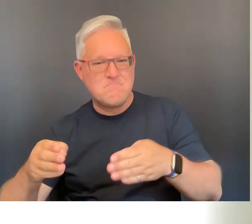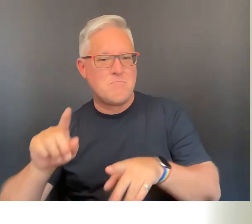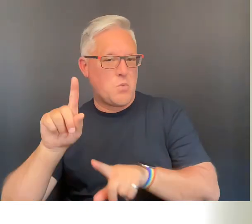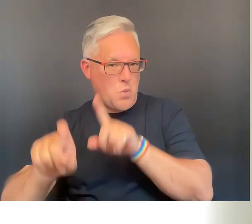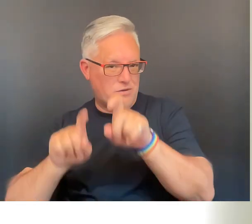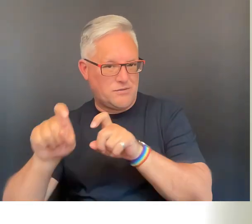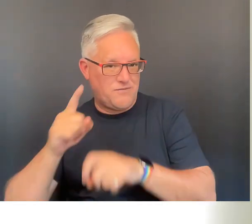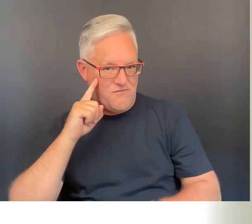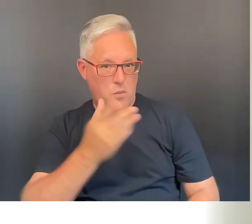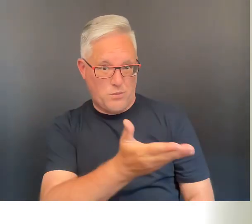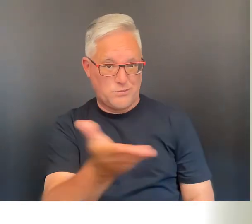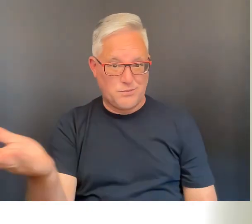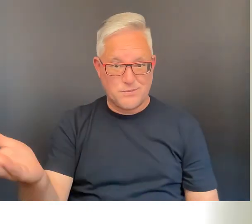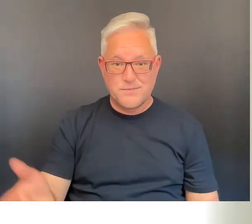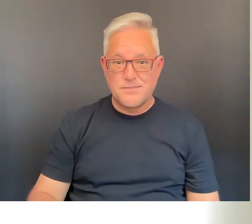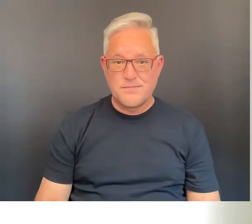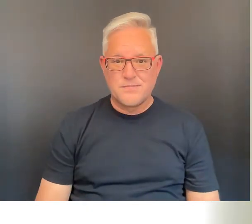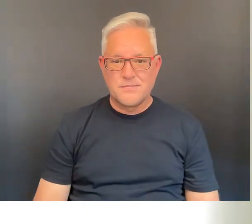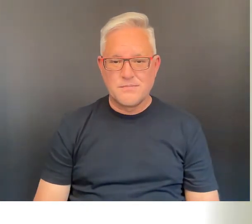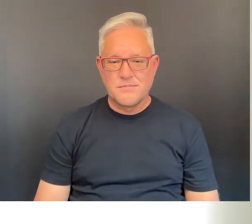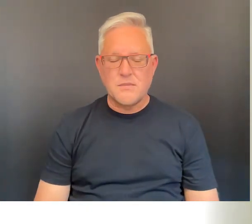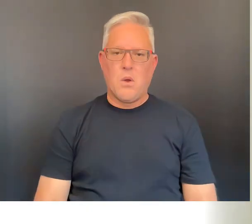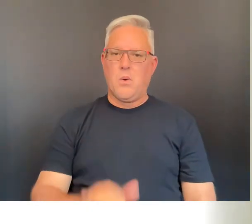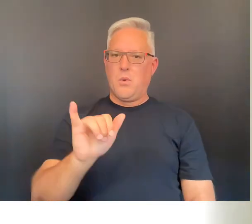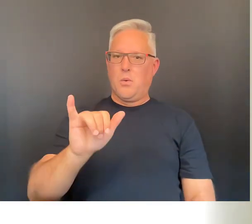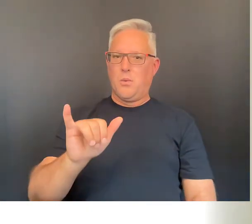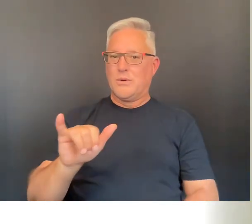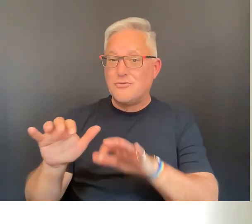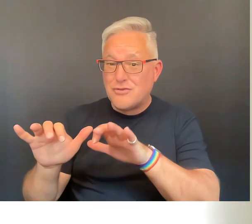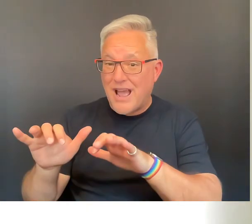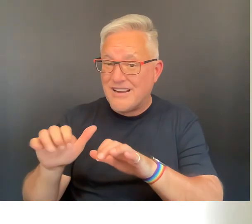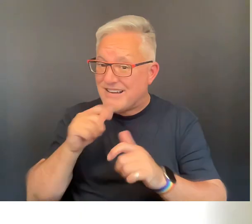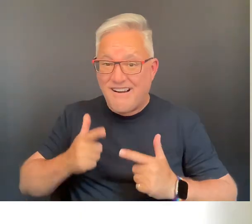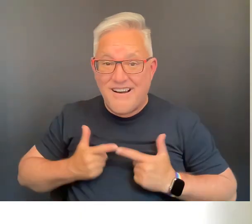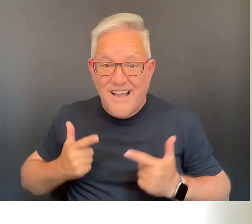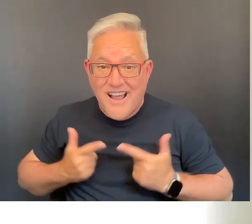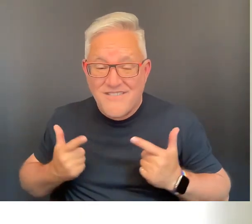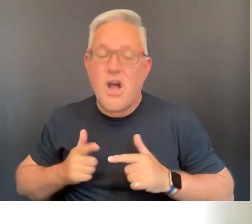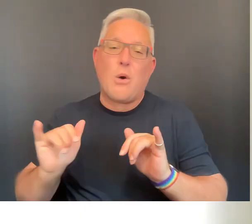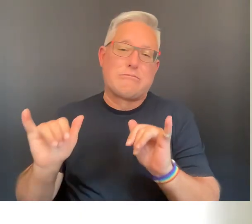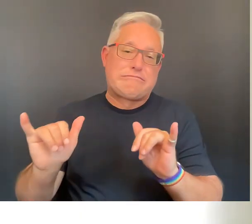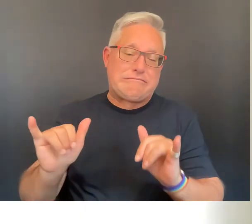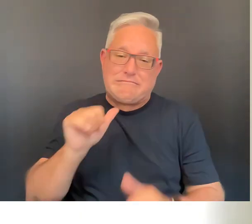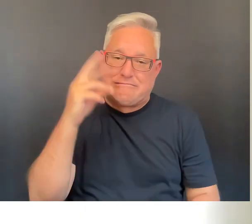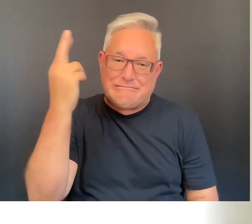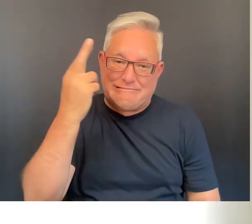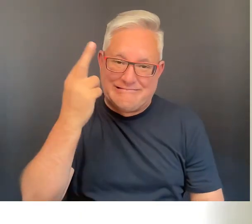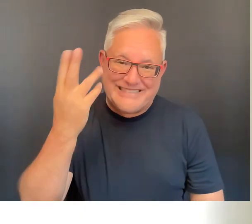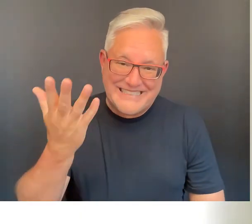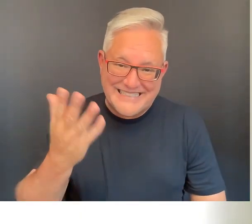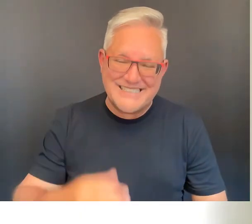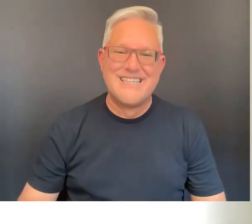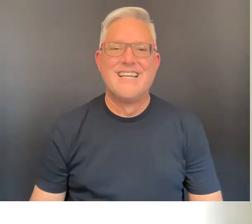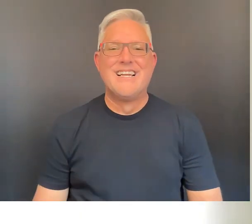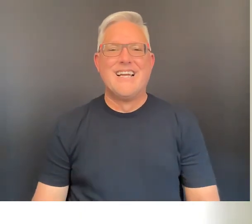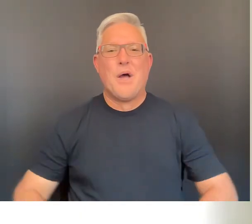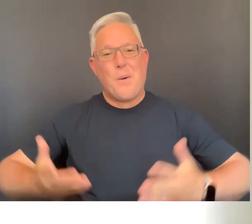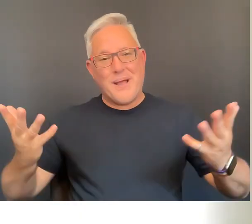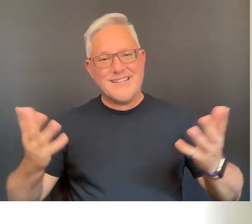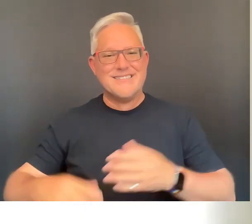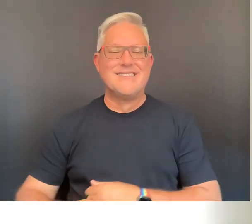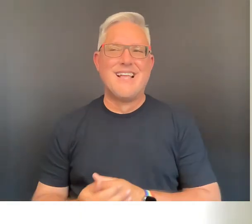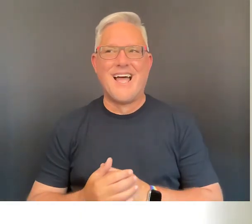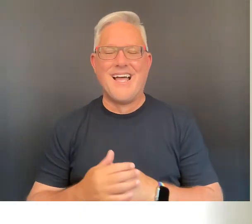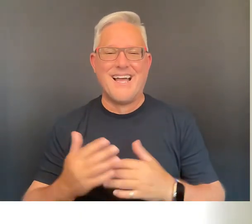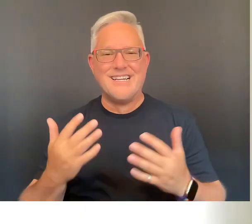questions for you all. Oh, I didn't know the chat is disabled. Well, uh,